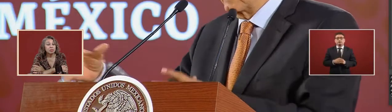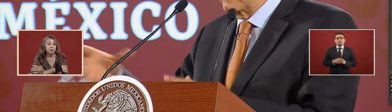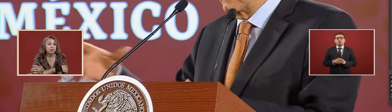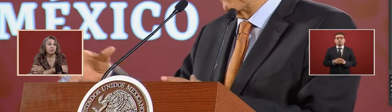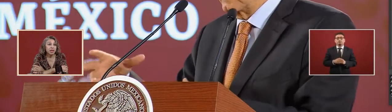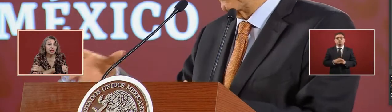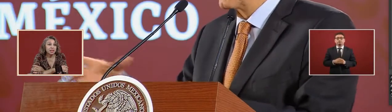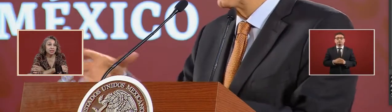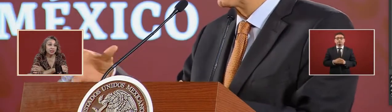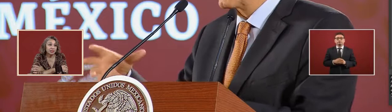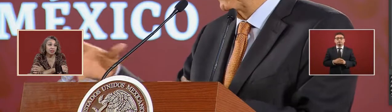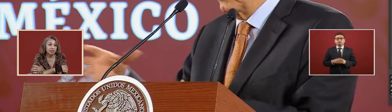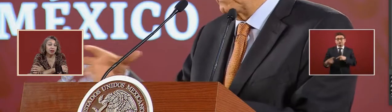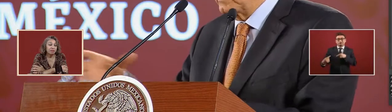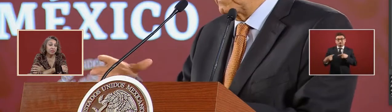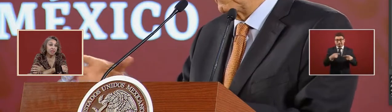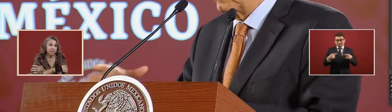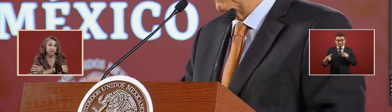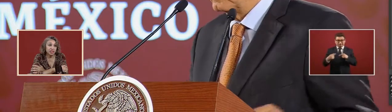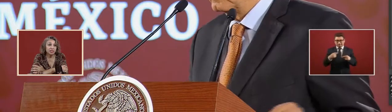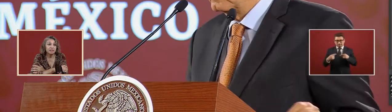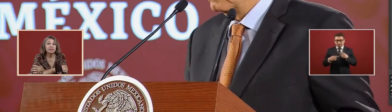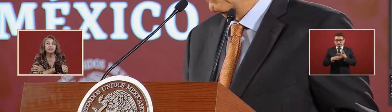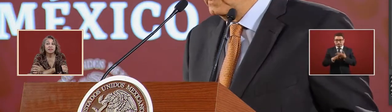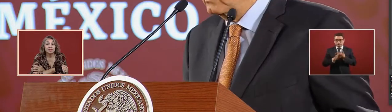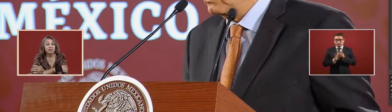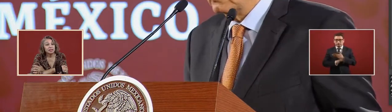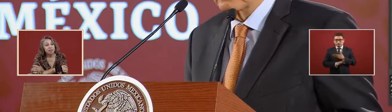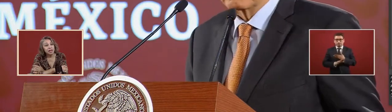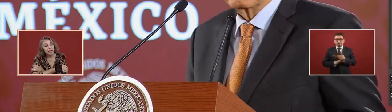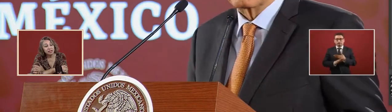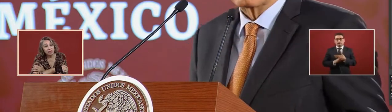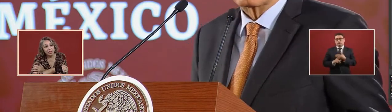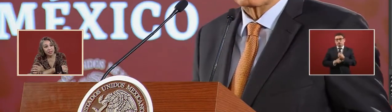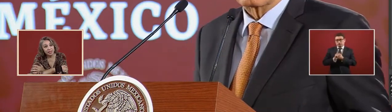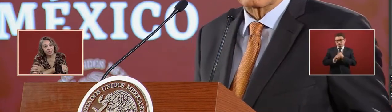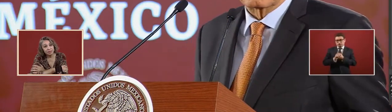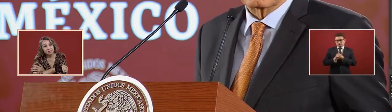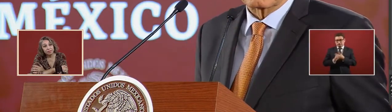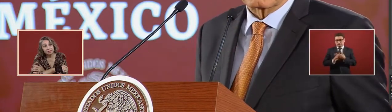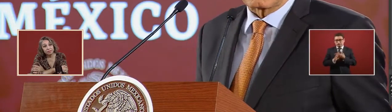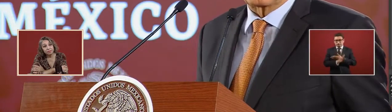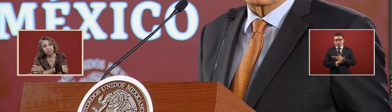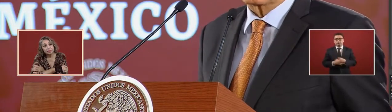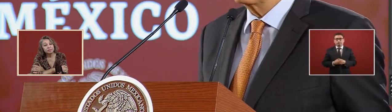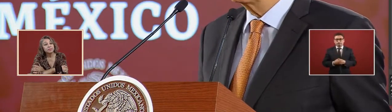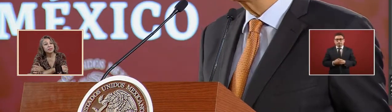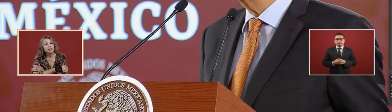that to prevent confrontations and fights